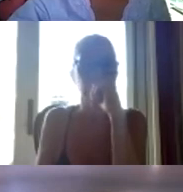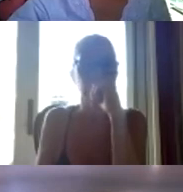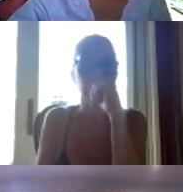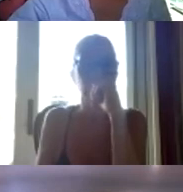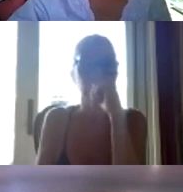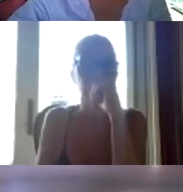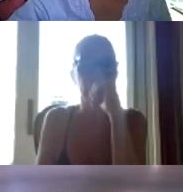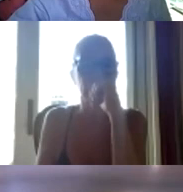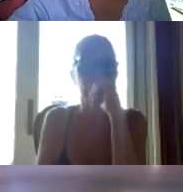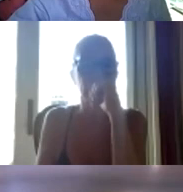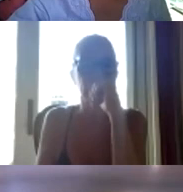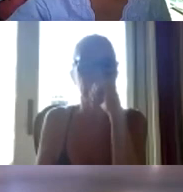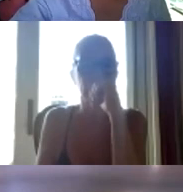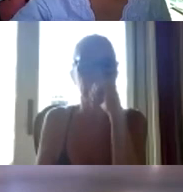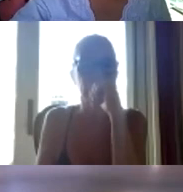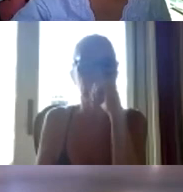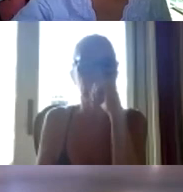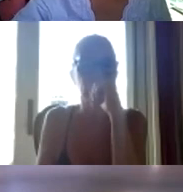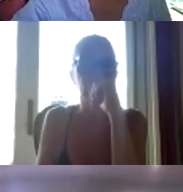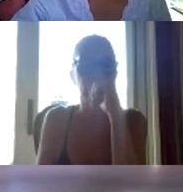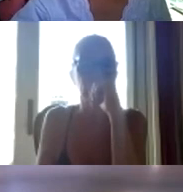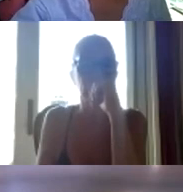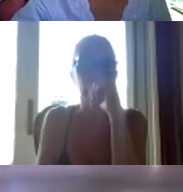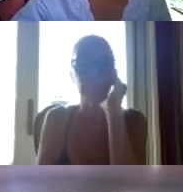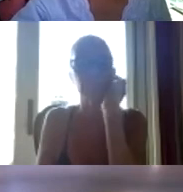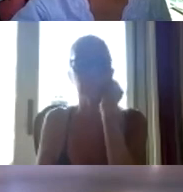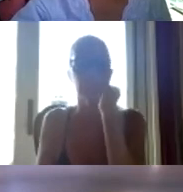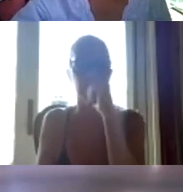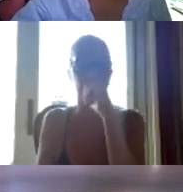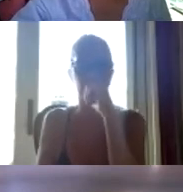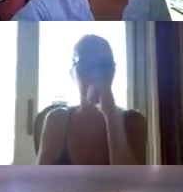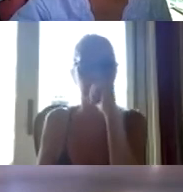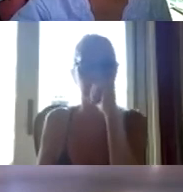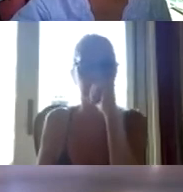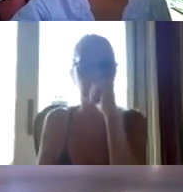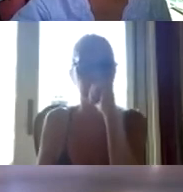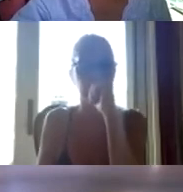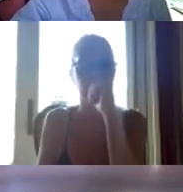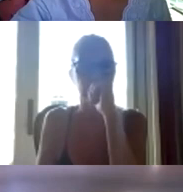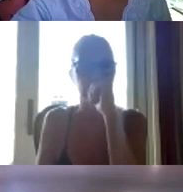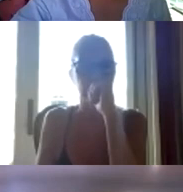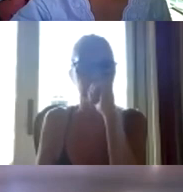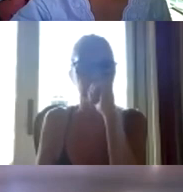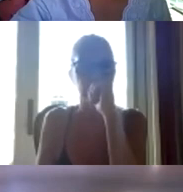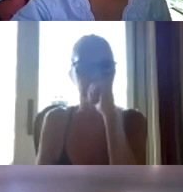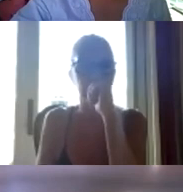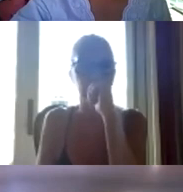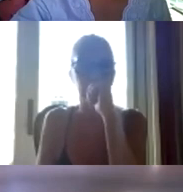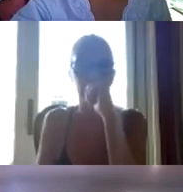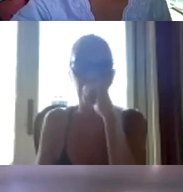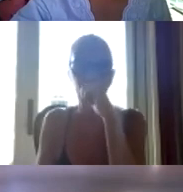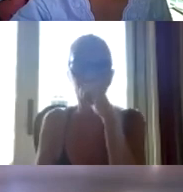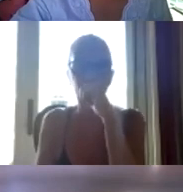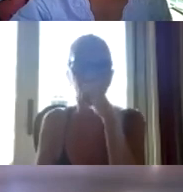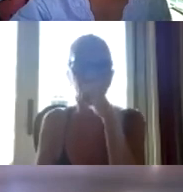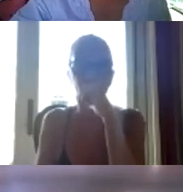as readings that I give my students that I could share with the rest of the Ventura College community.